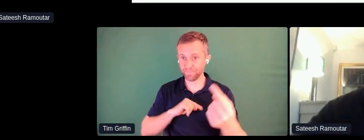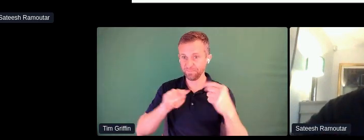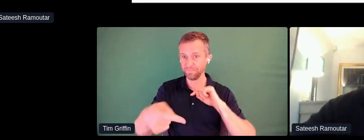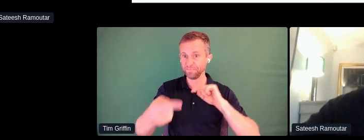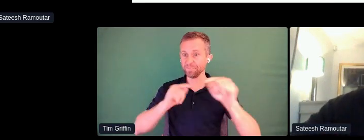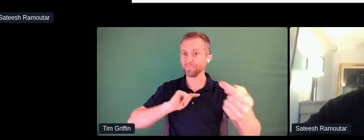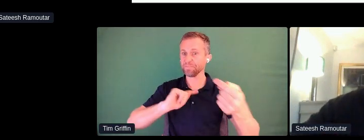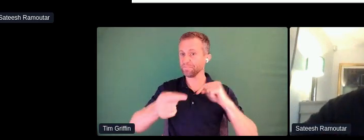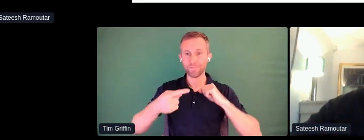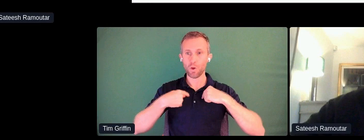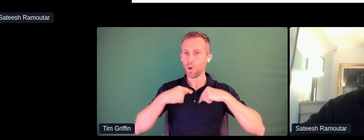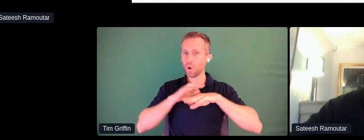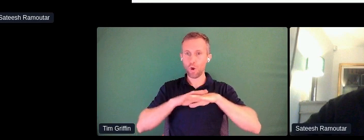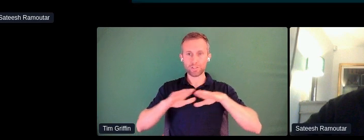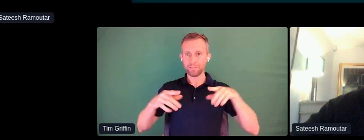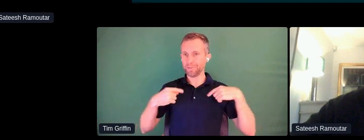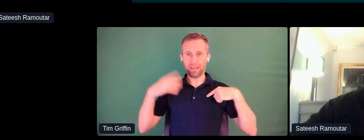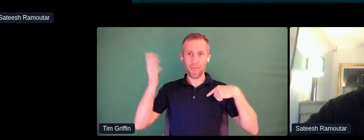okay.